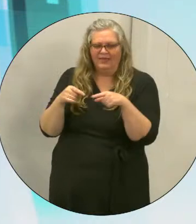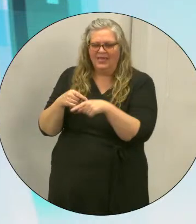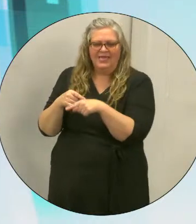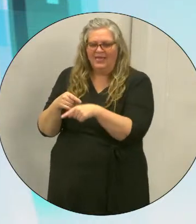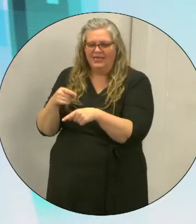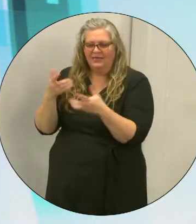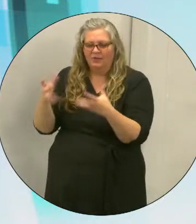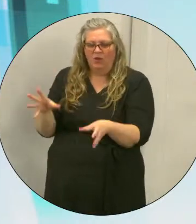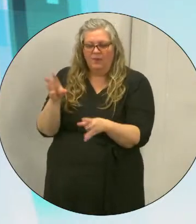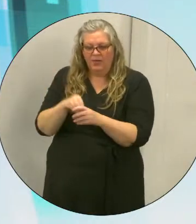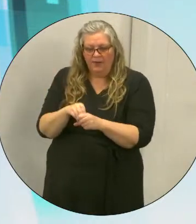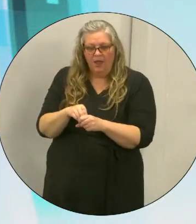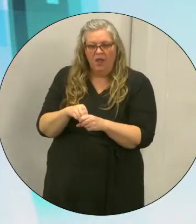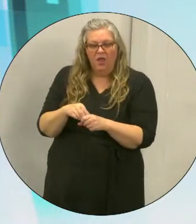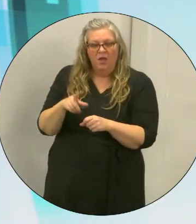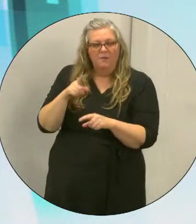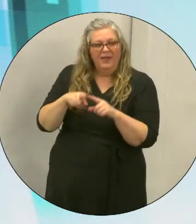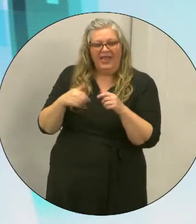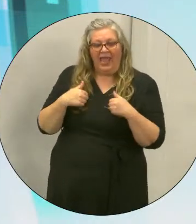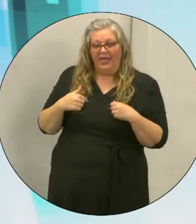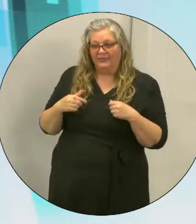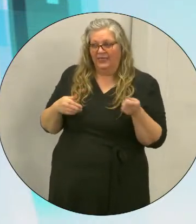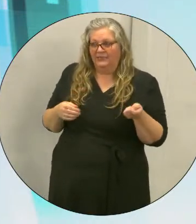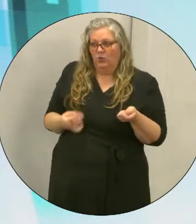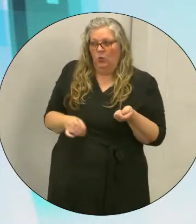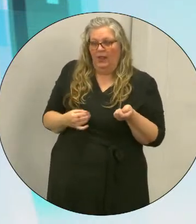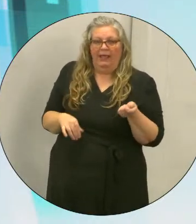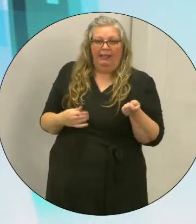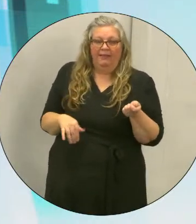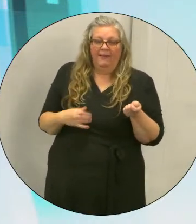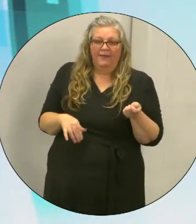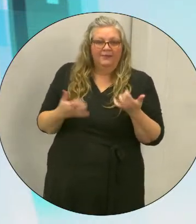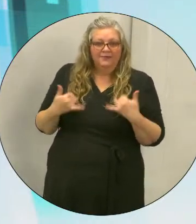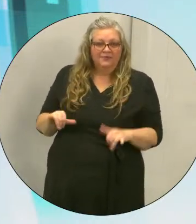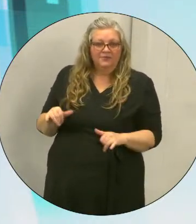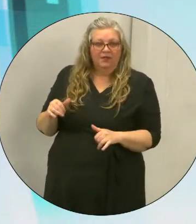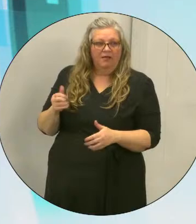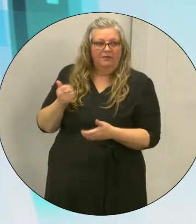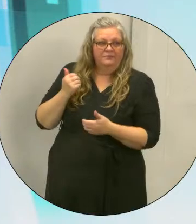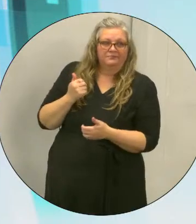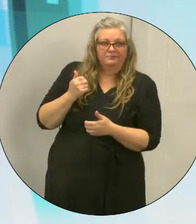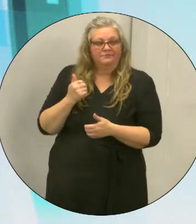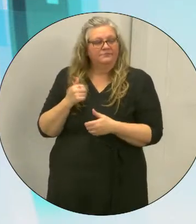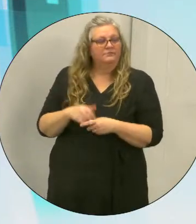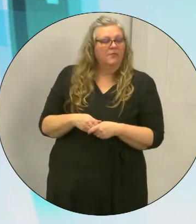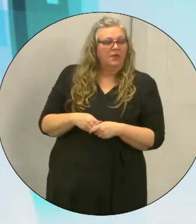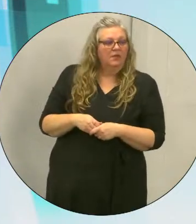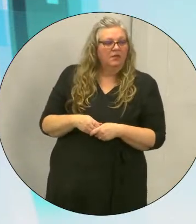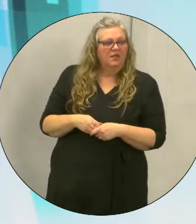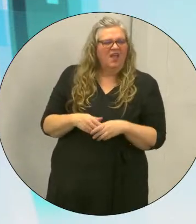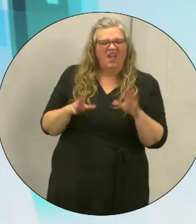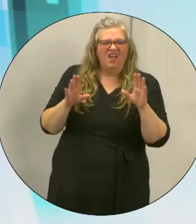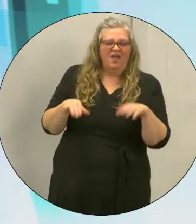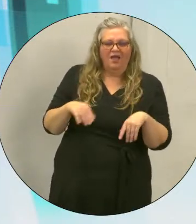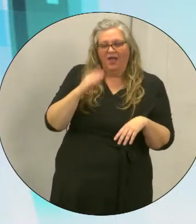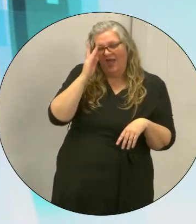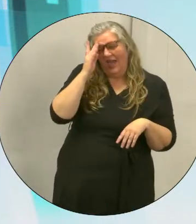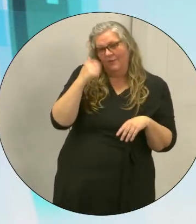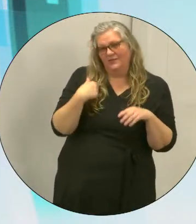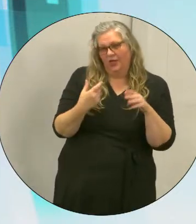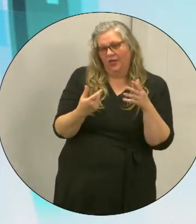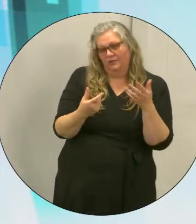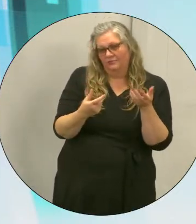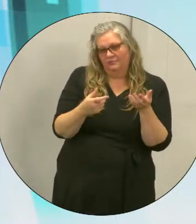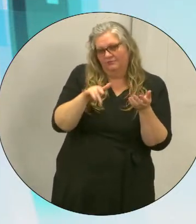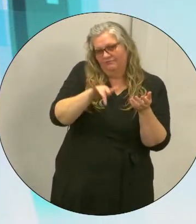But he still carries his little ukulele, and I don't know, I was gonna play you a little song, I'll send it to your guys'